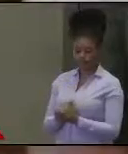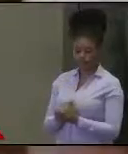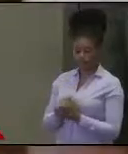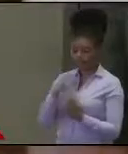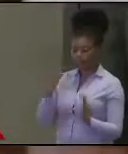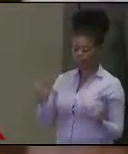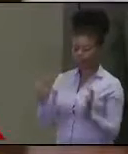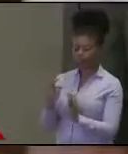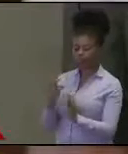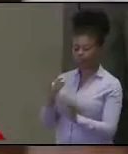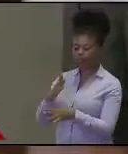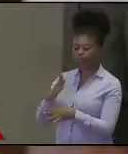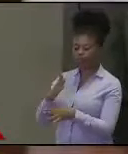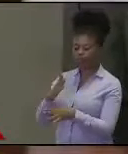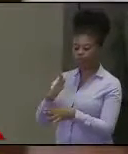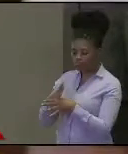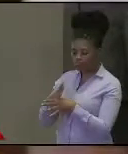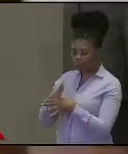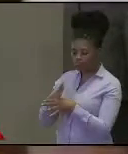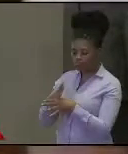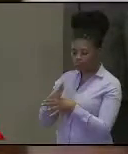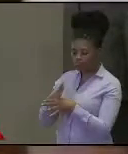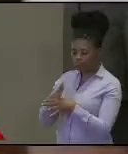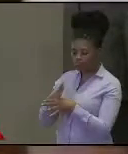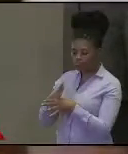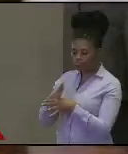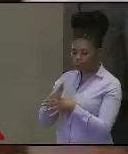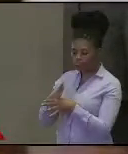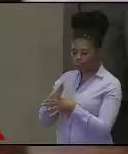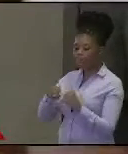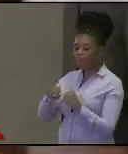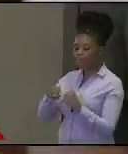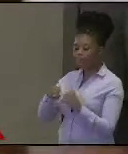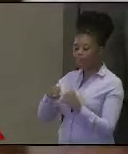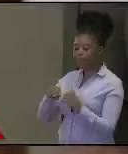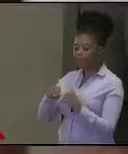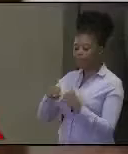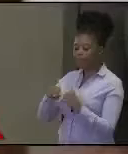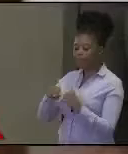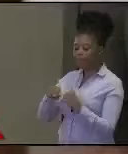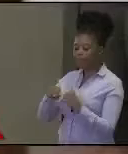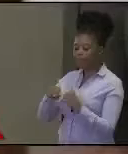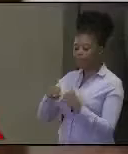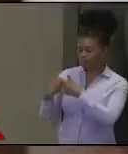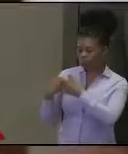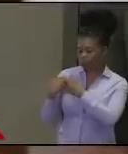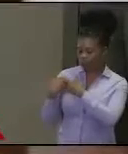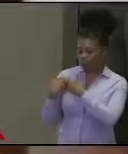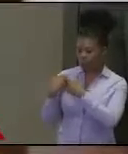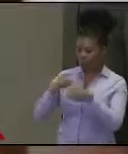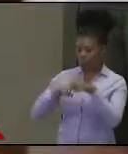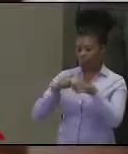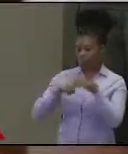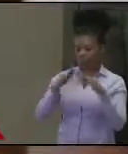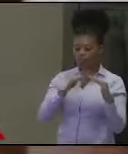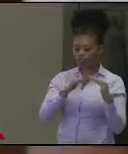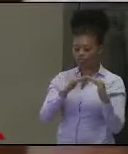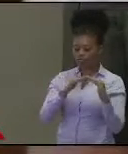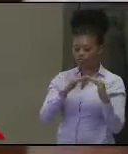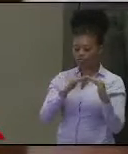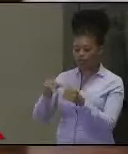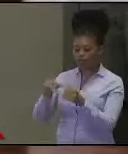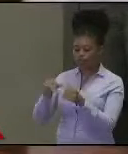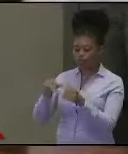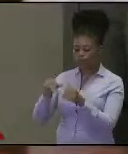collective effort is the cornerstone to build a province that offers safety, quality housing, social cohesion,